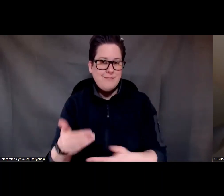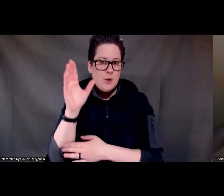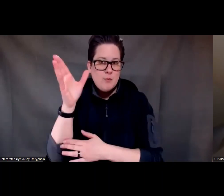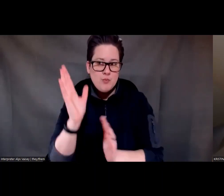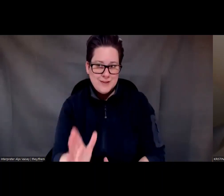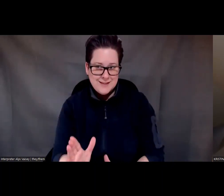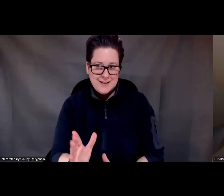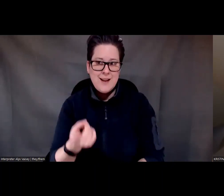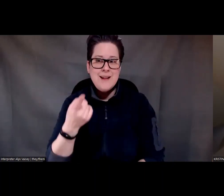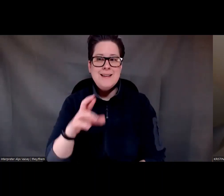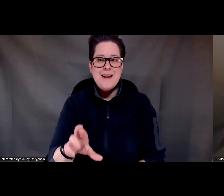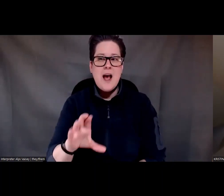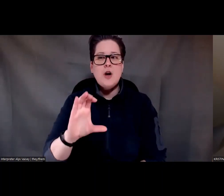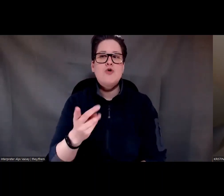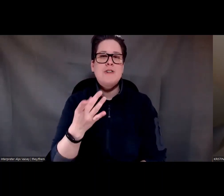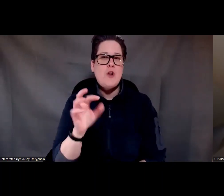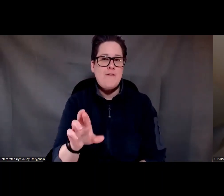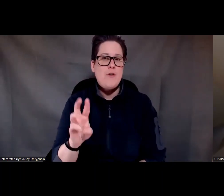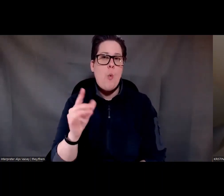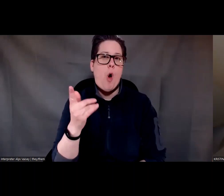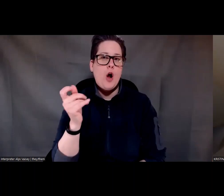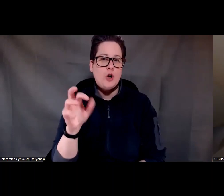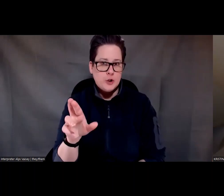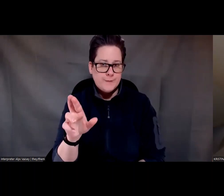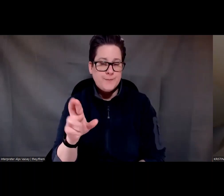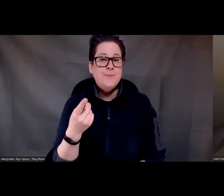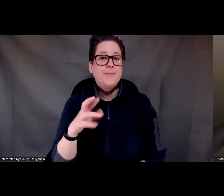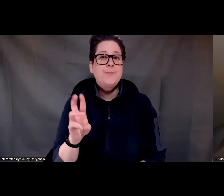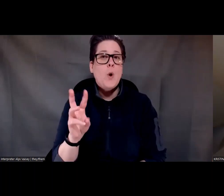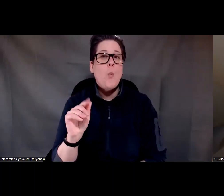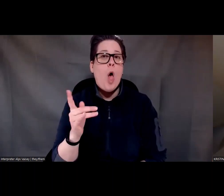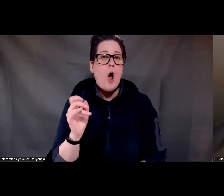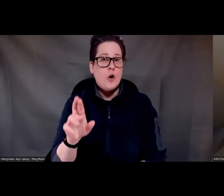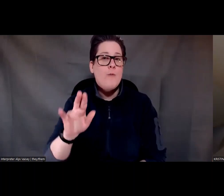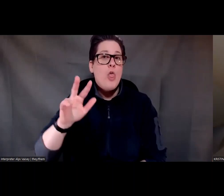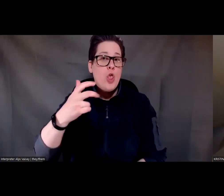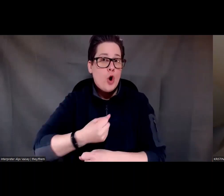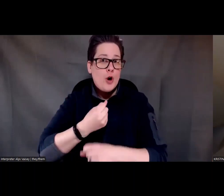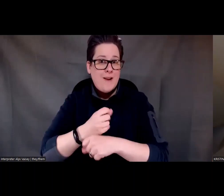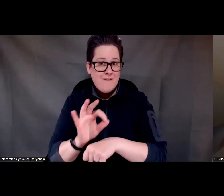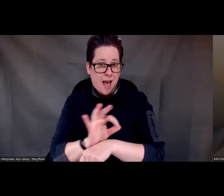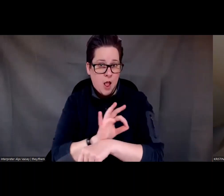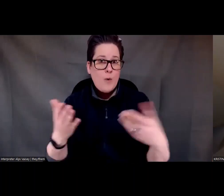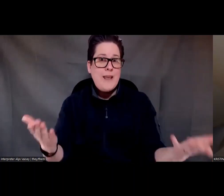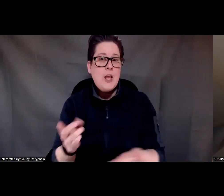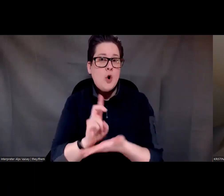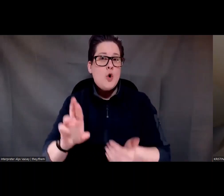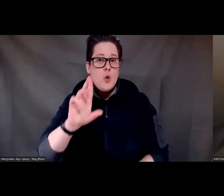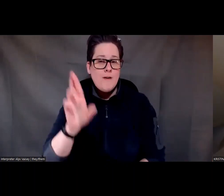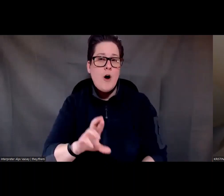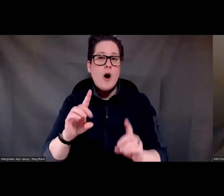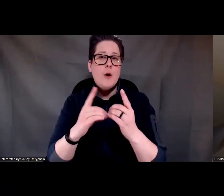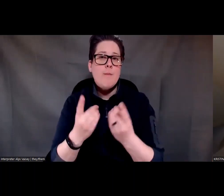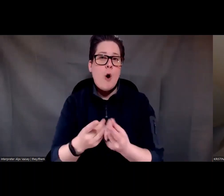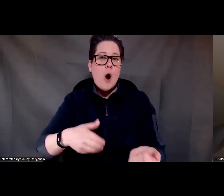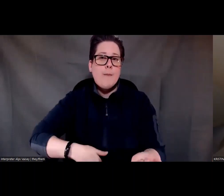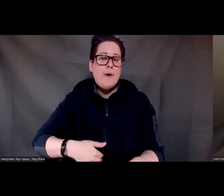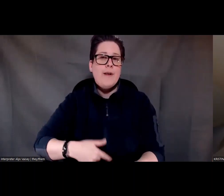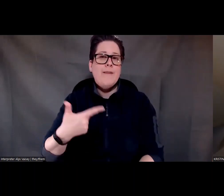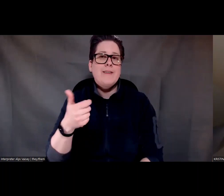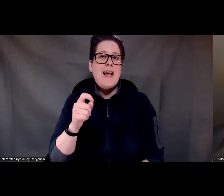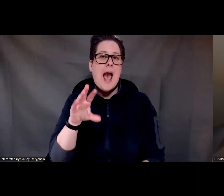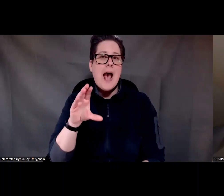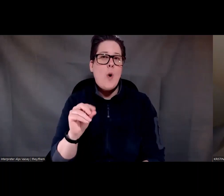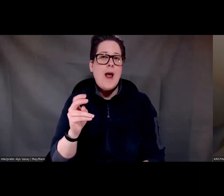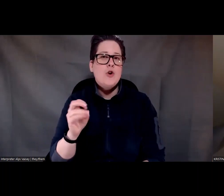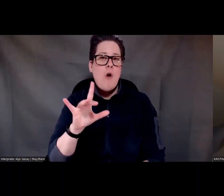presenter, Dr. Christopher Walker. Dr. Walker is a third-year fellow in U of R's Department of Gastroenterology. He's a